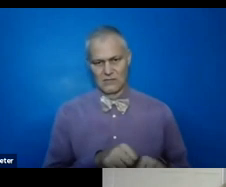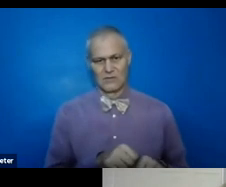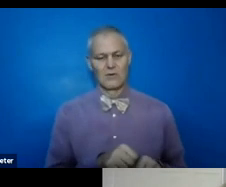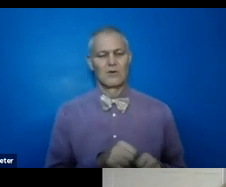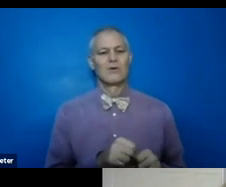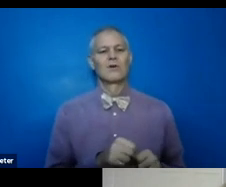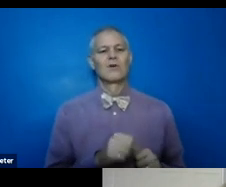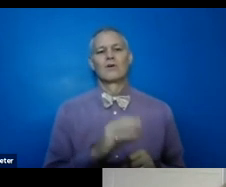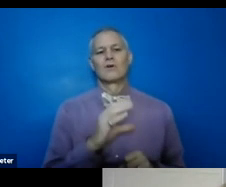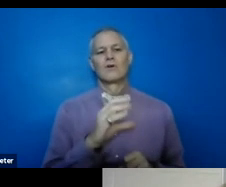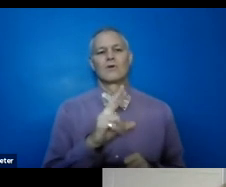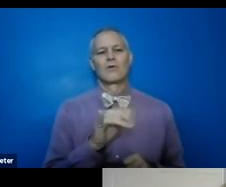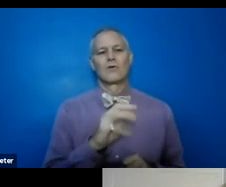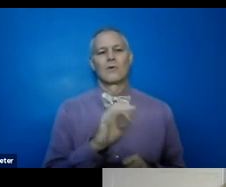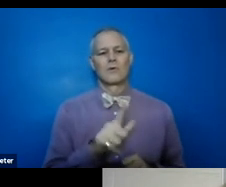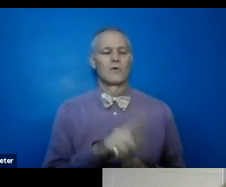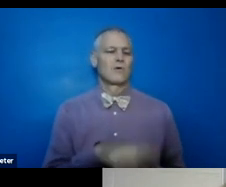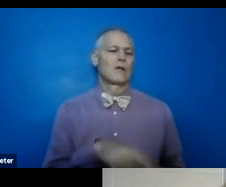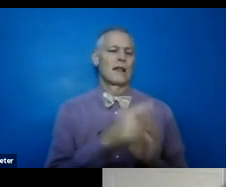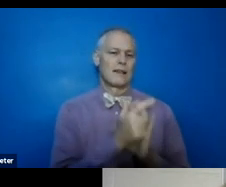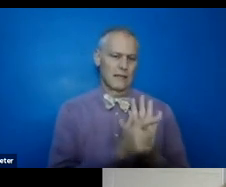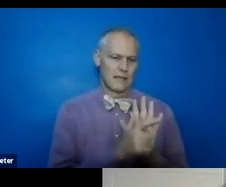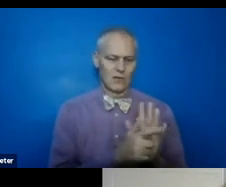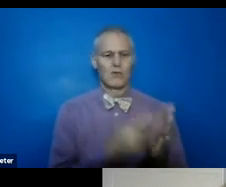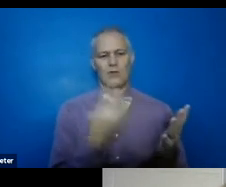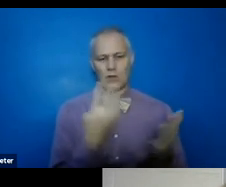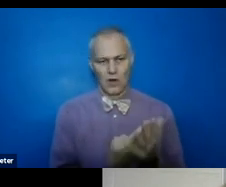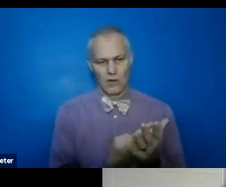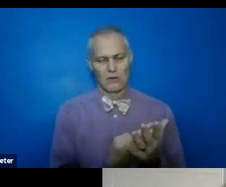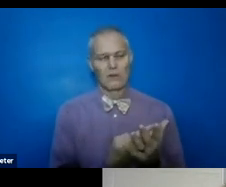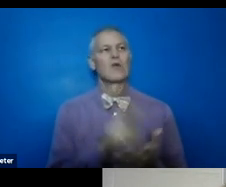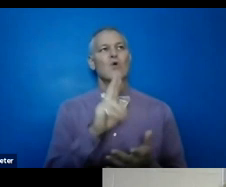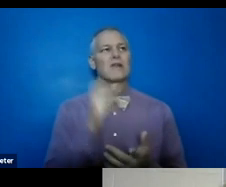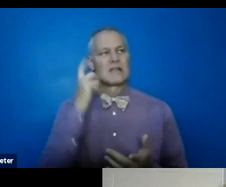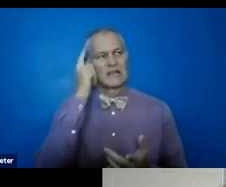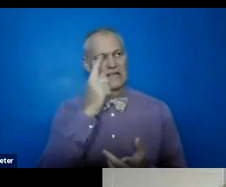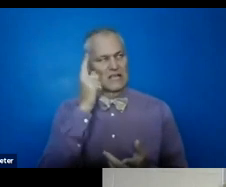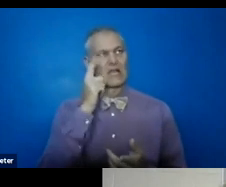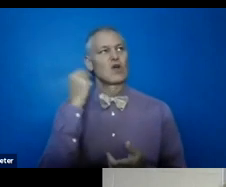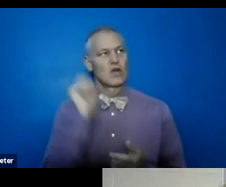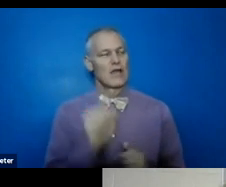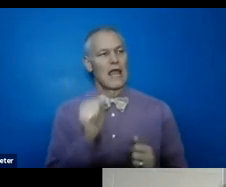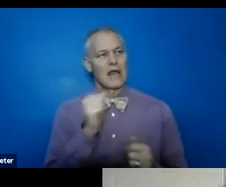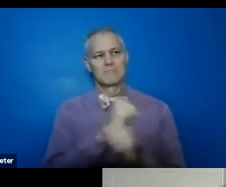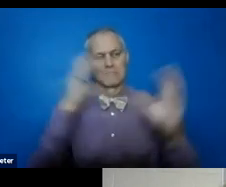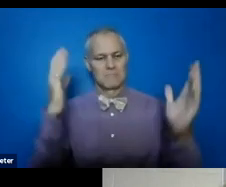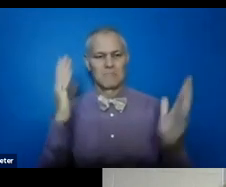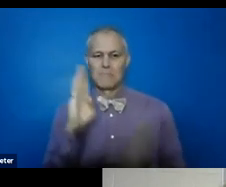legal approaches to incarceration, whatever, and rethink what that can look like. There's a need